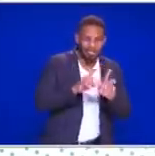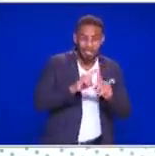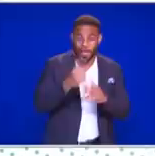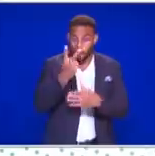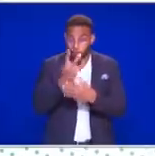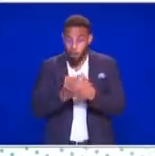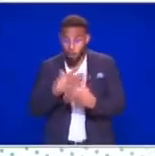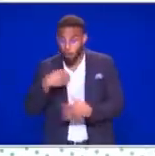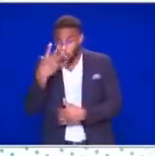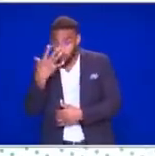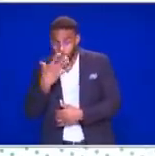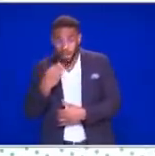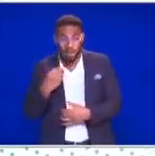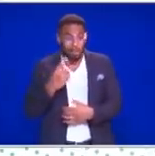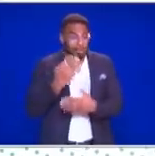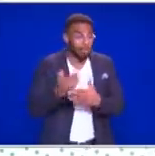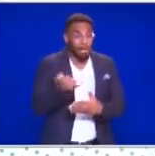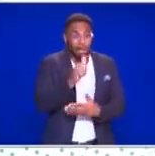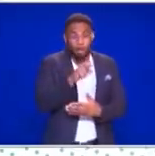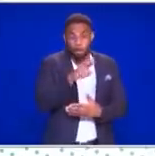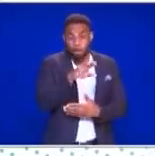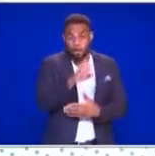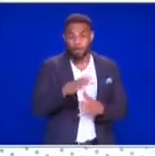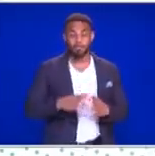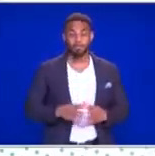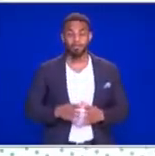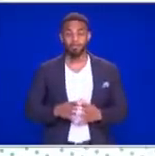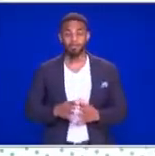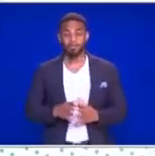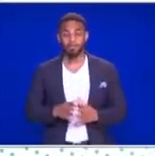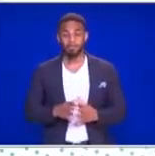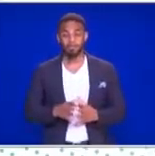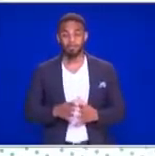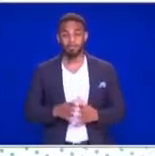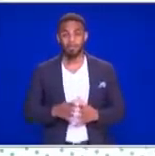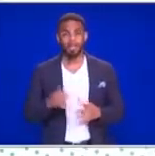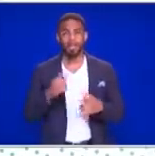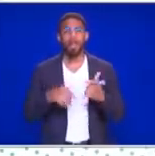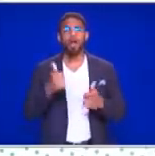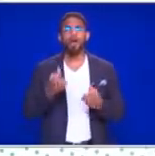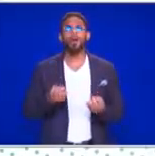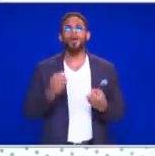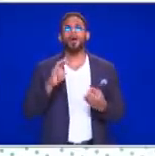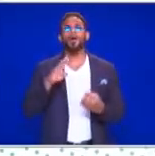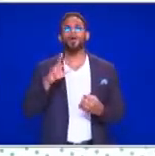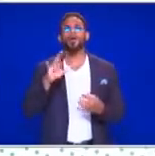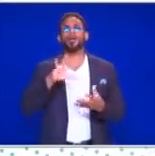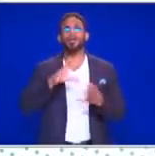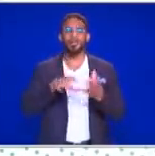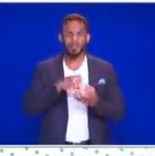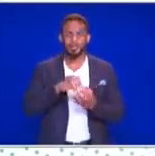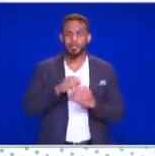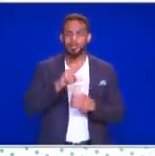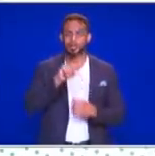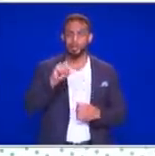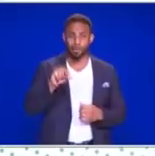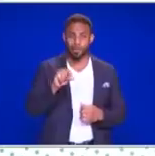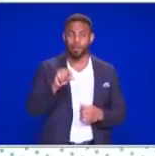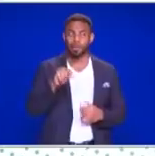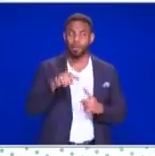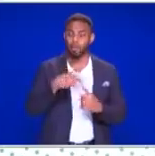as both white and some other race. The largest multiracial combinations in 2020